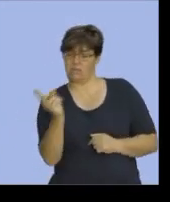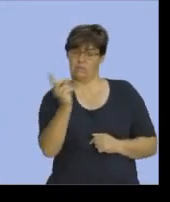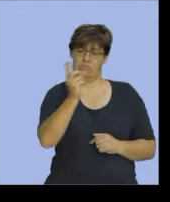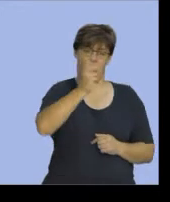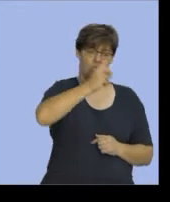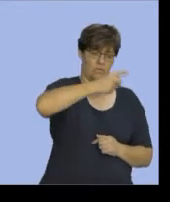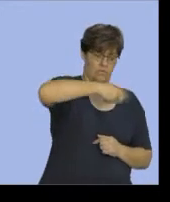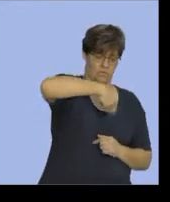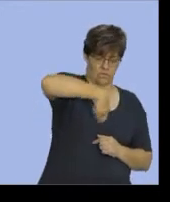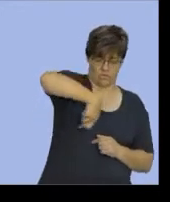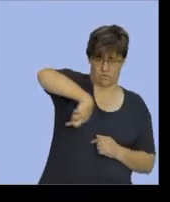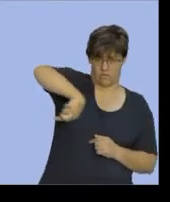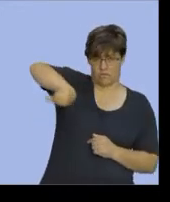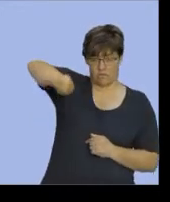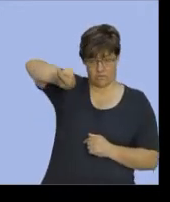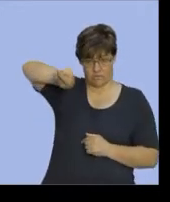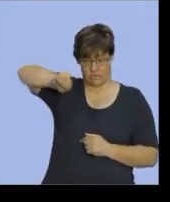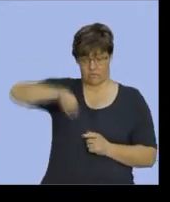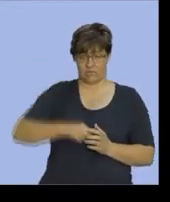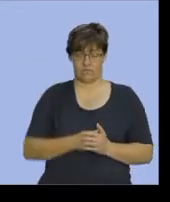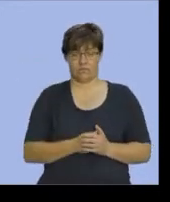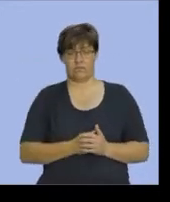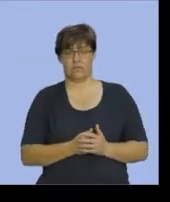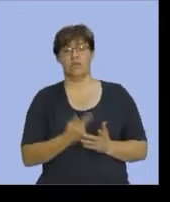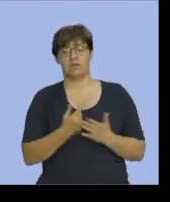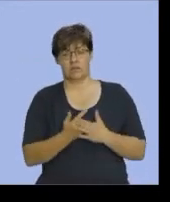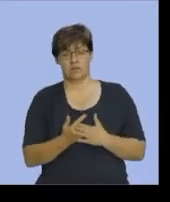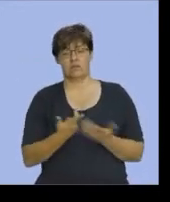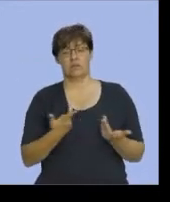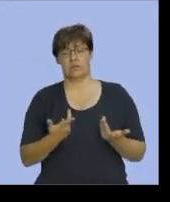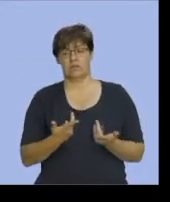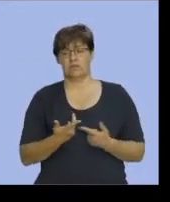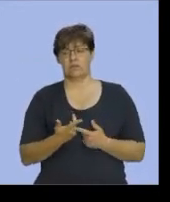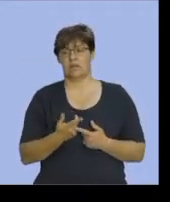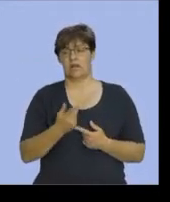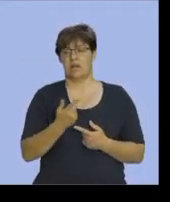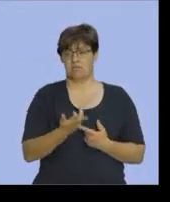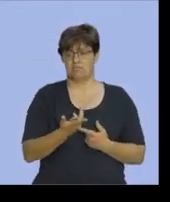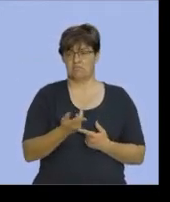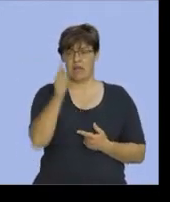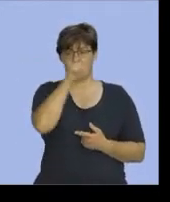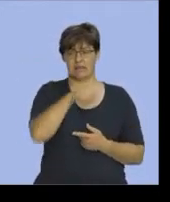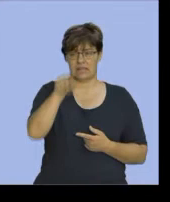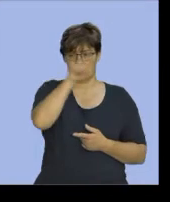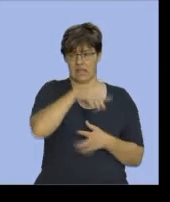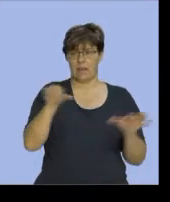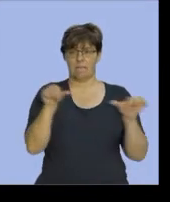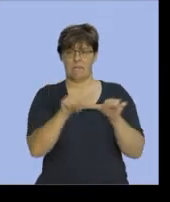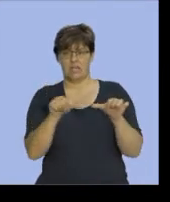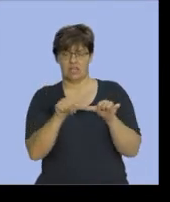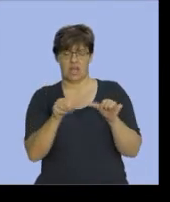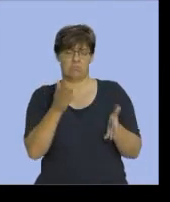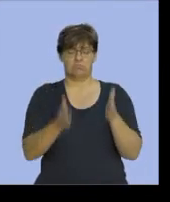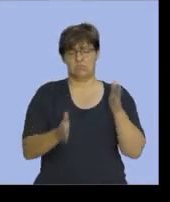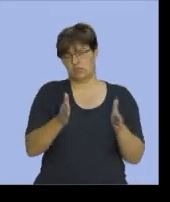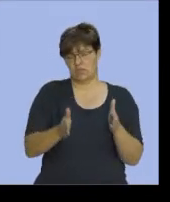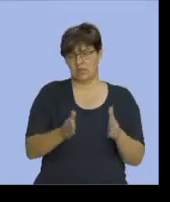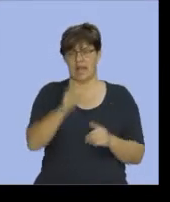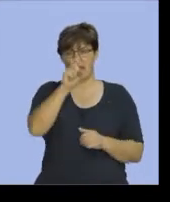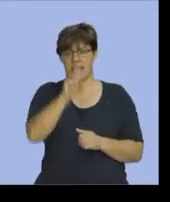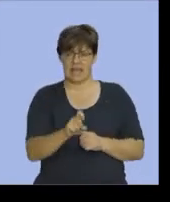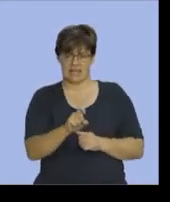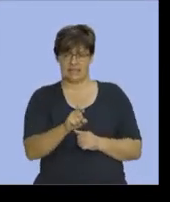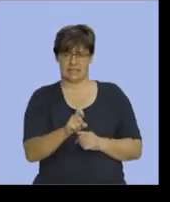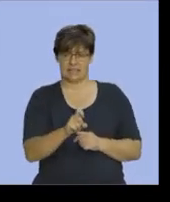an anti-clockwise direction. Then the angle of rotation theta is normally measured